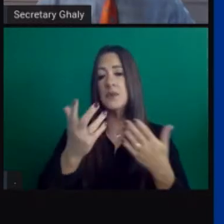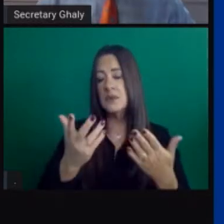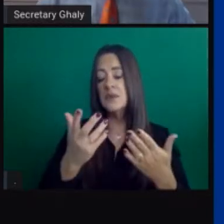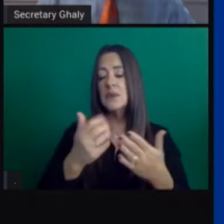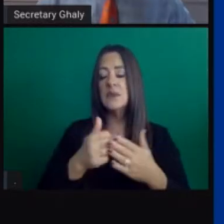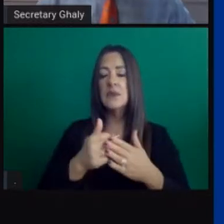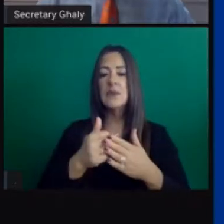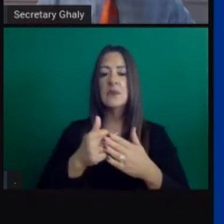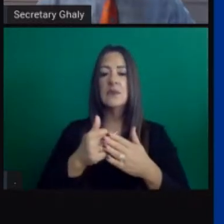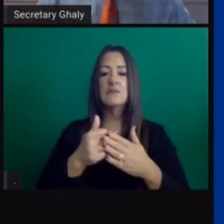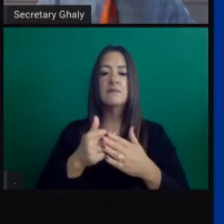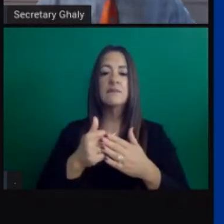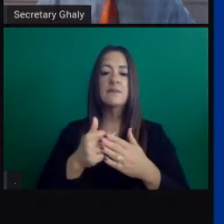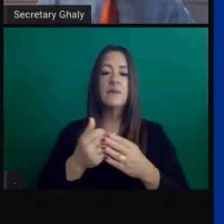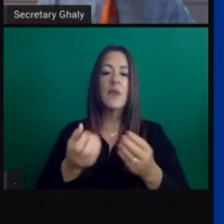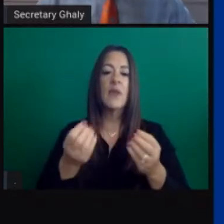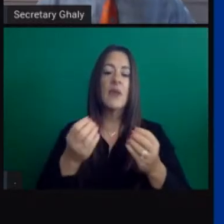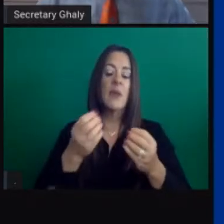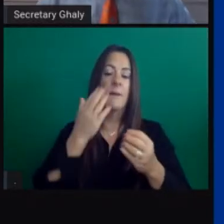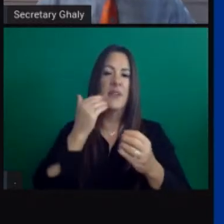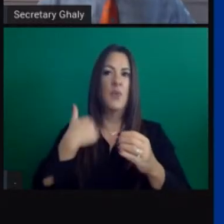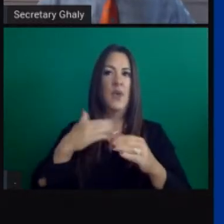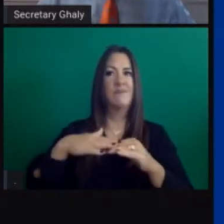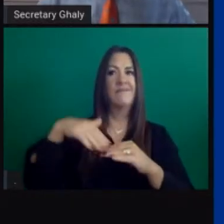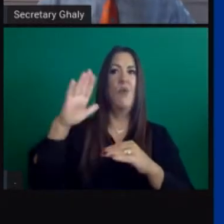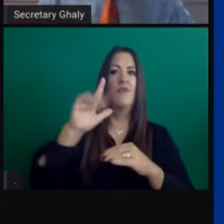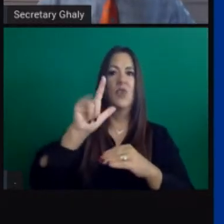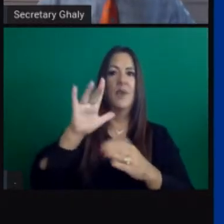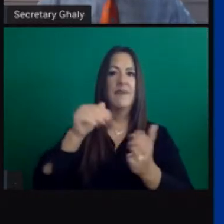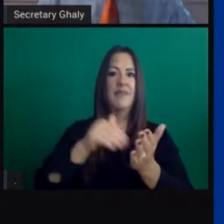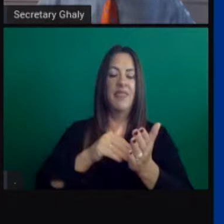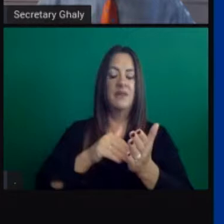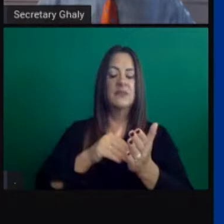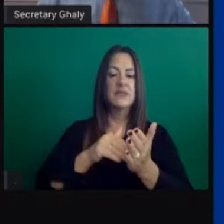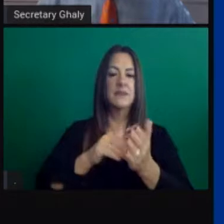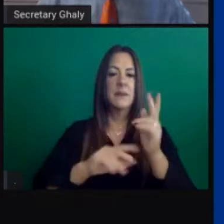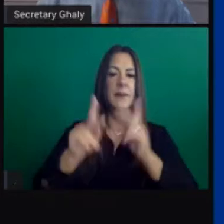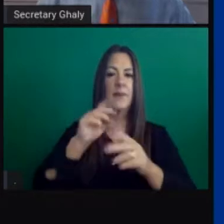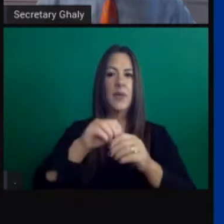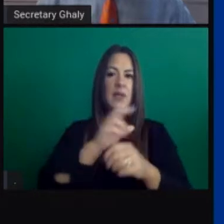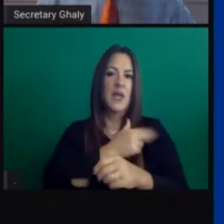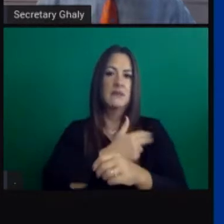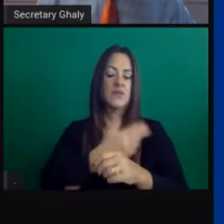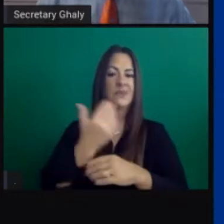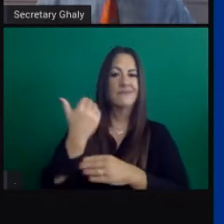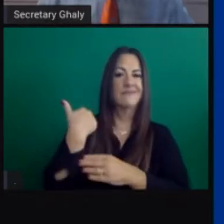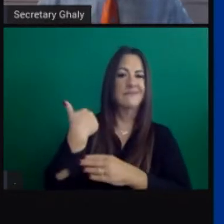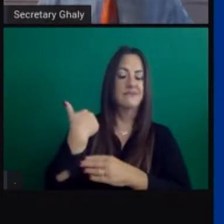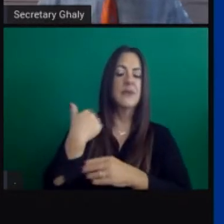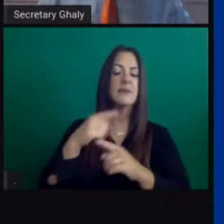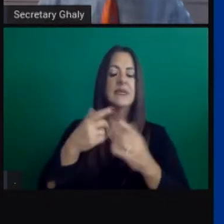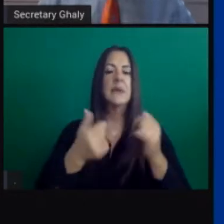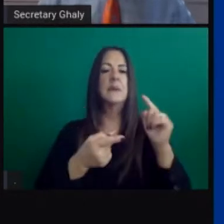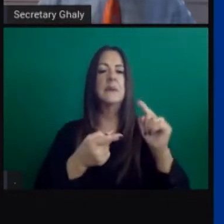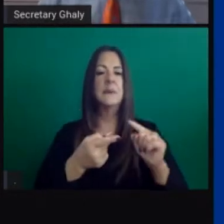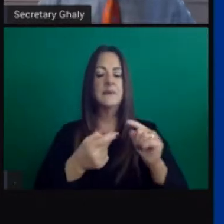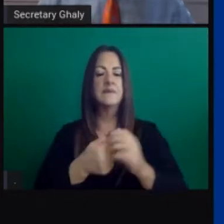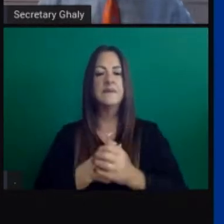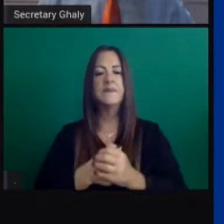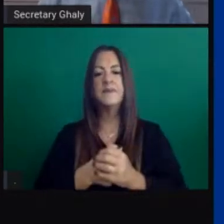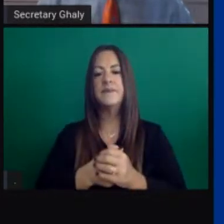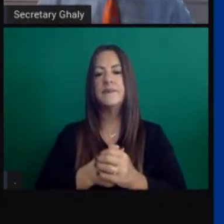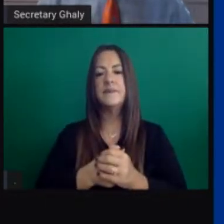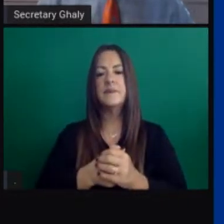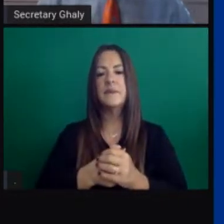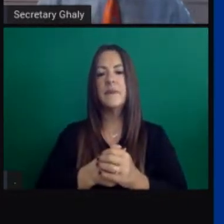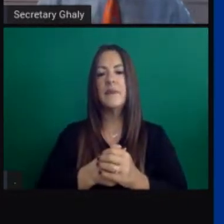above 25,000 admissions in our hospitals across the state. Just one last point here, you'll